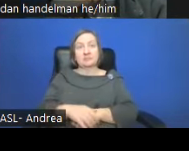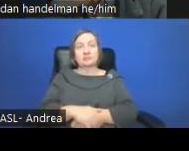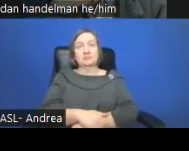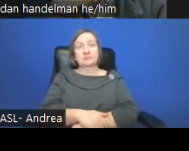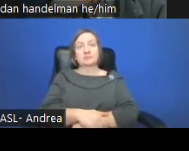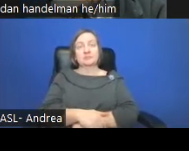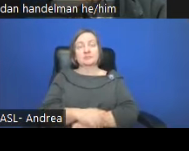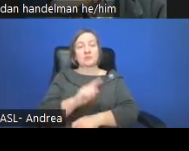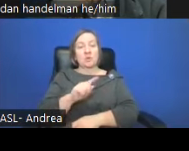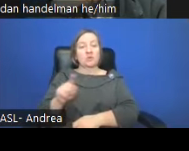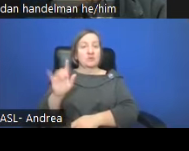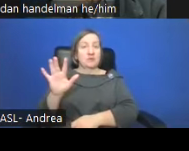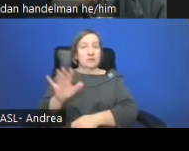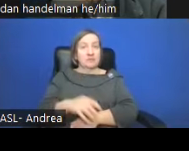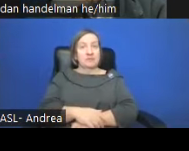1 through 5?